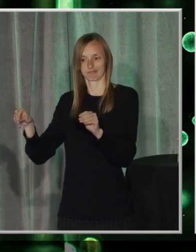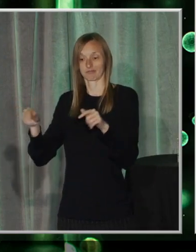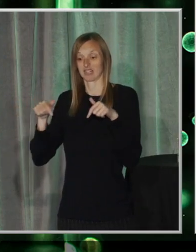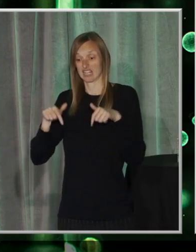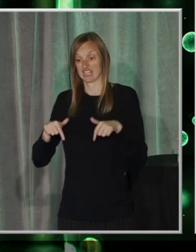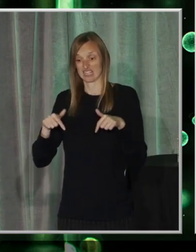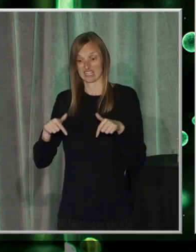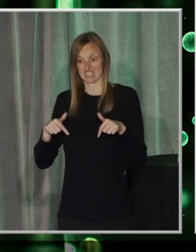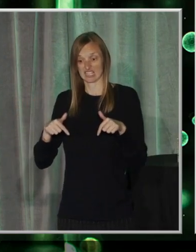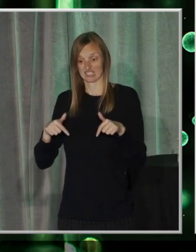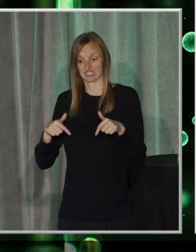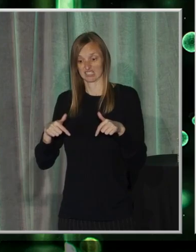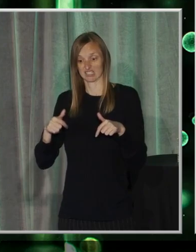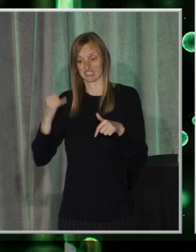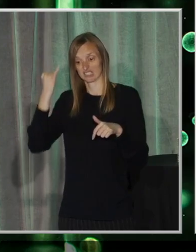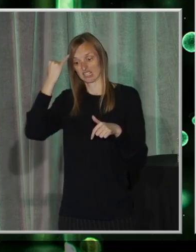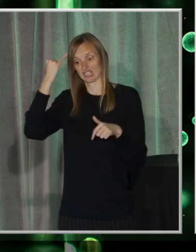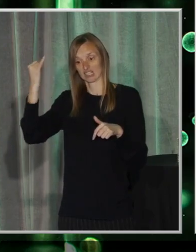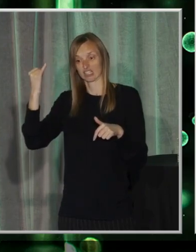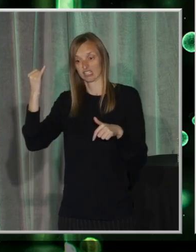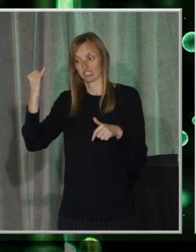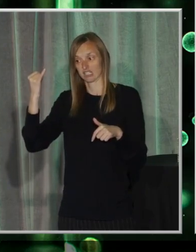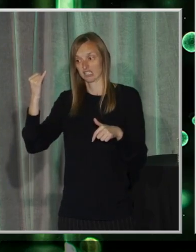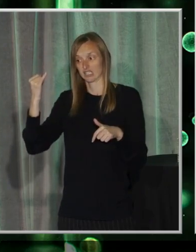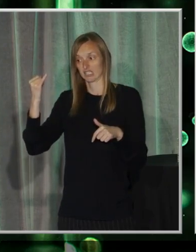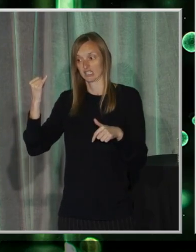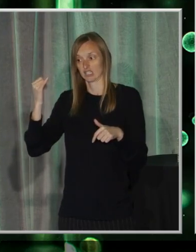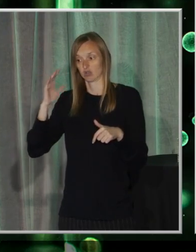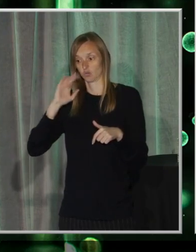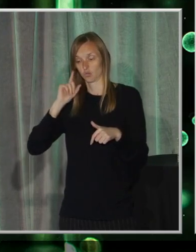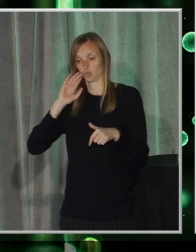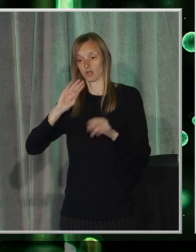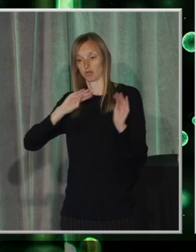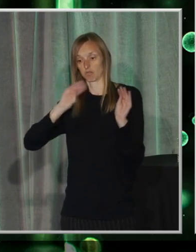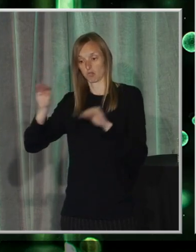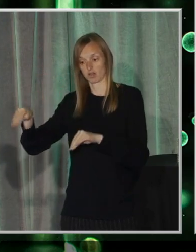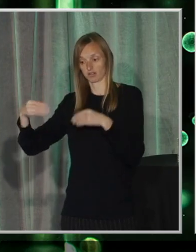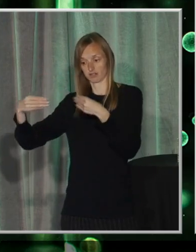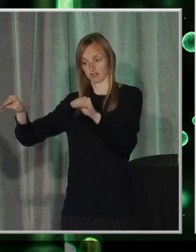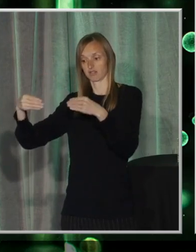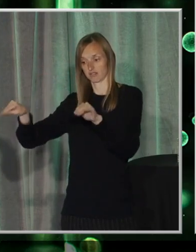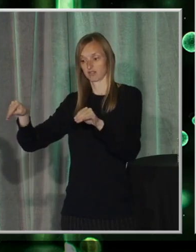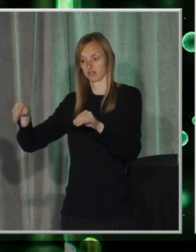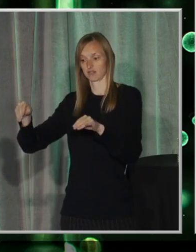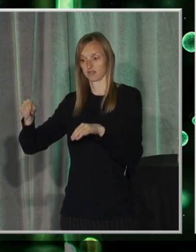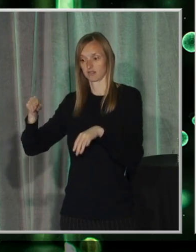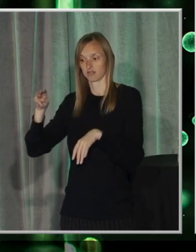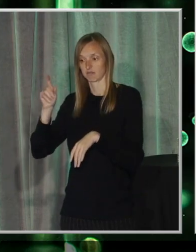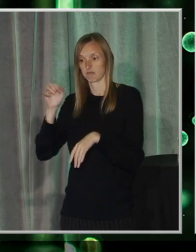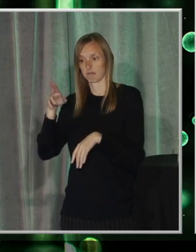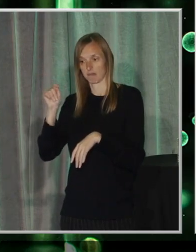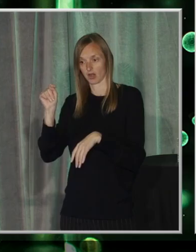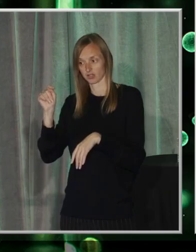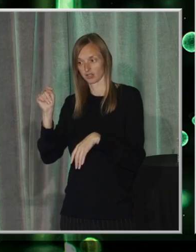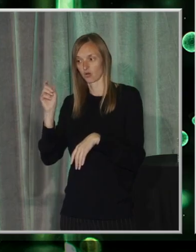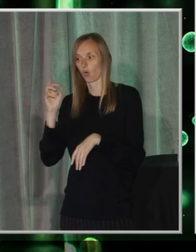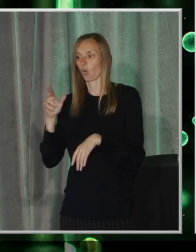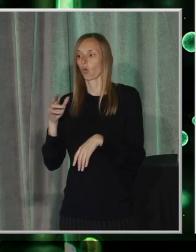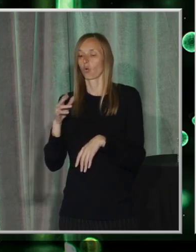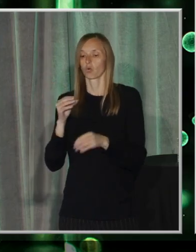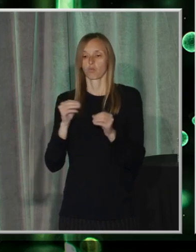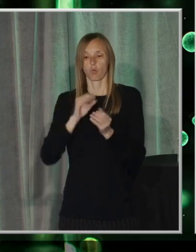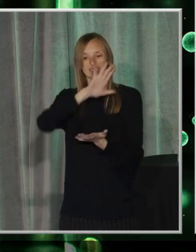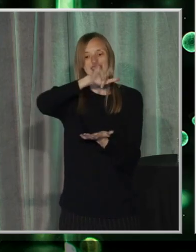solution, are you planning on having it in retail markets, or is it going to be at a more